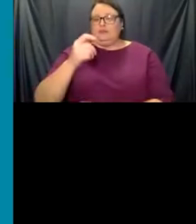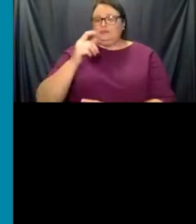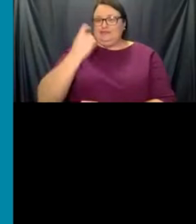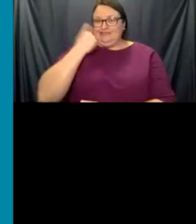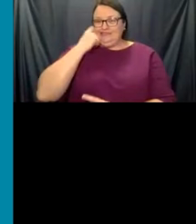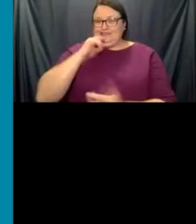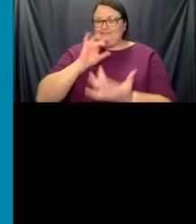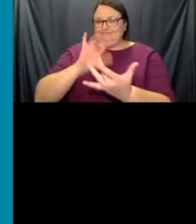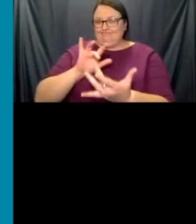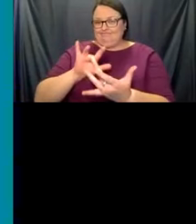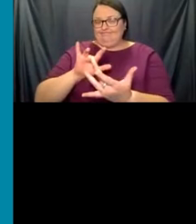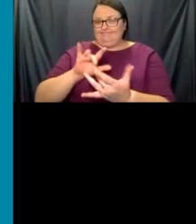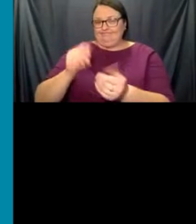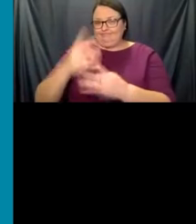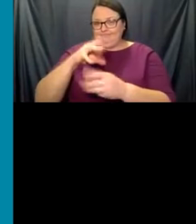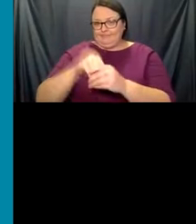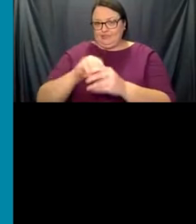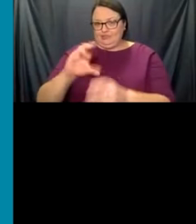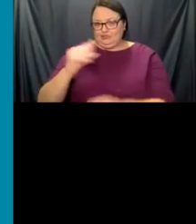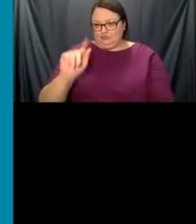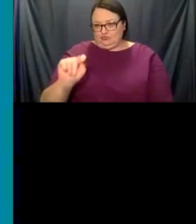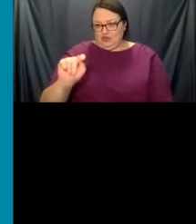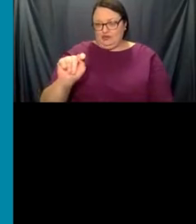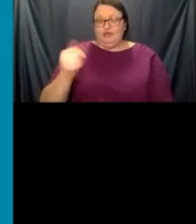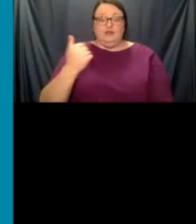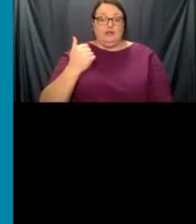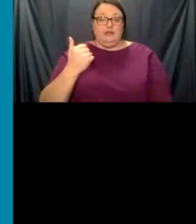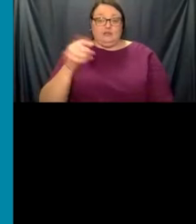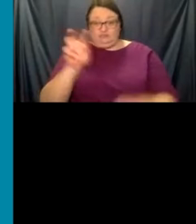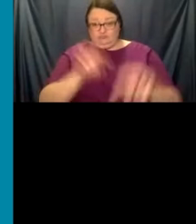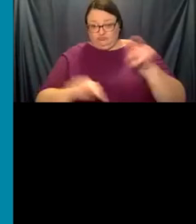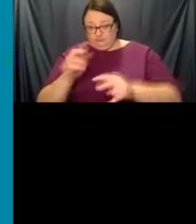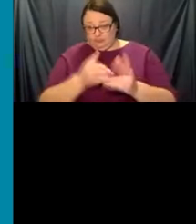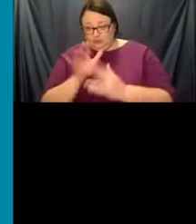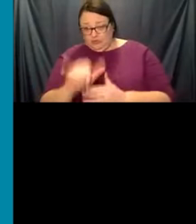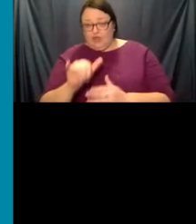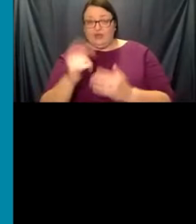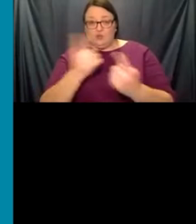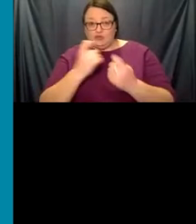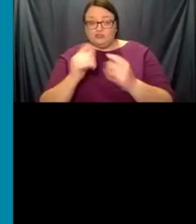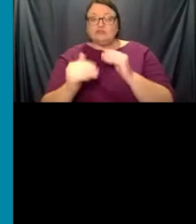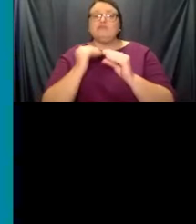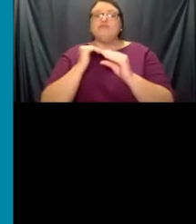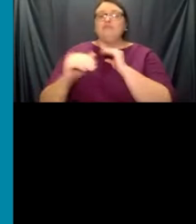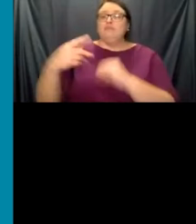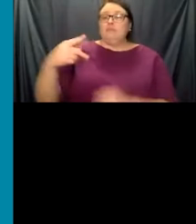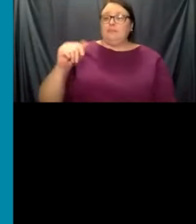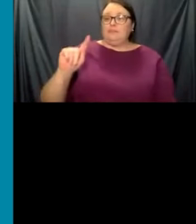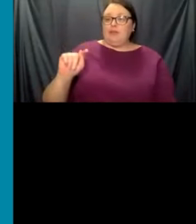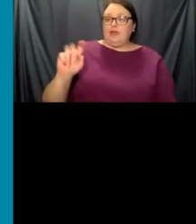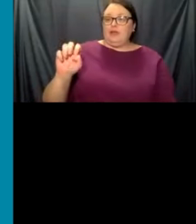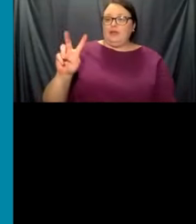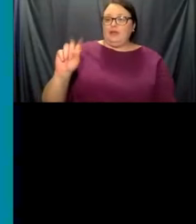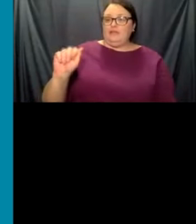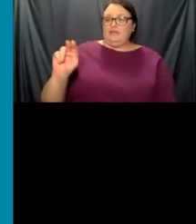2023 So if you have questions, tienen que review that material, ser you can email Pat Evans. recibidas para el 8